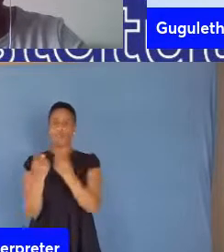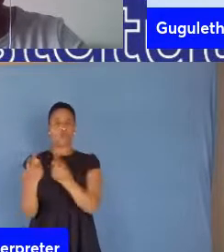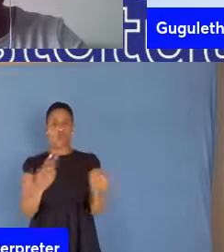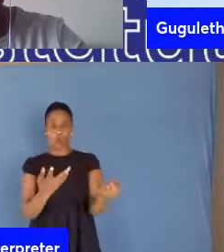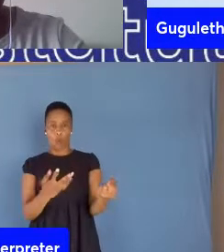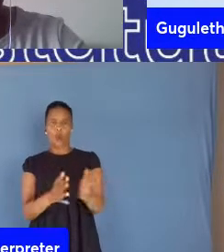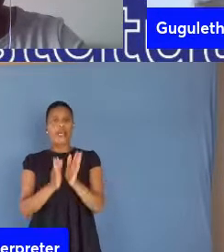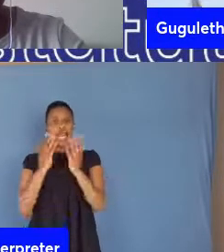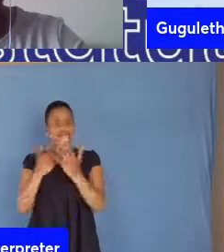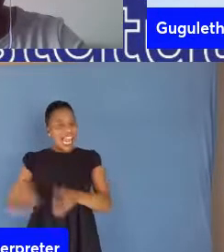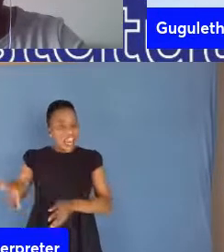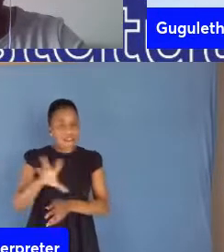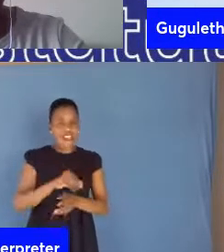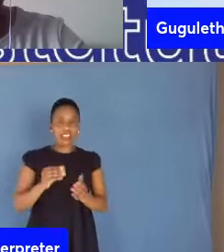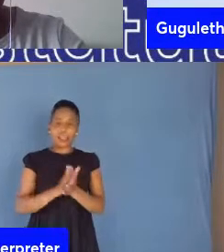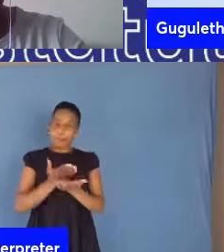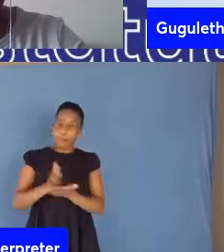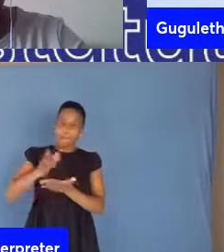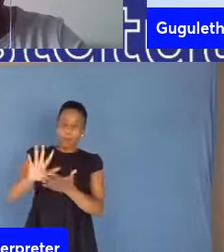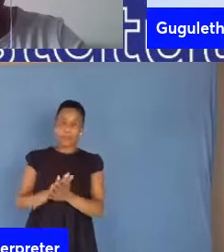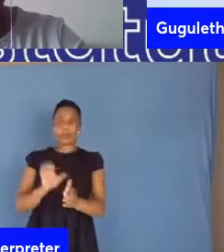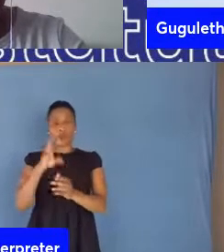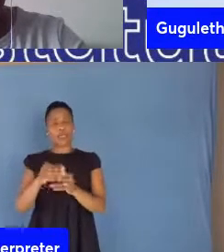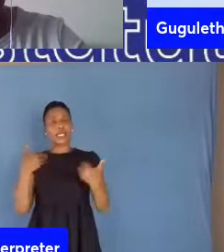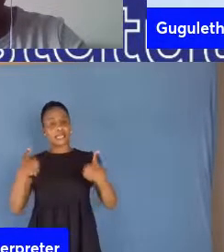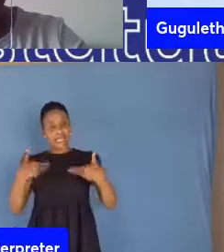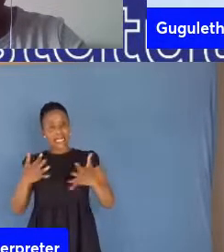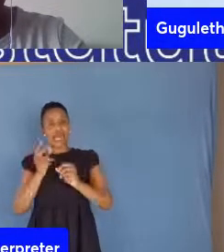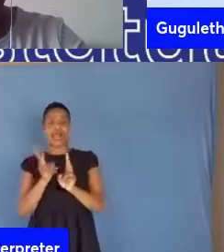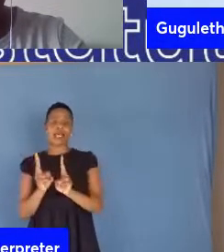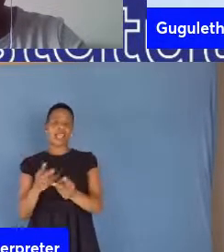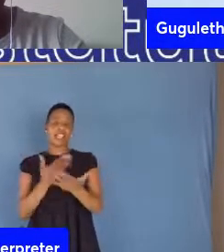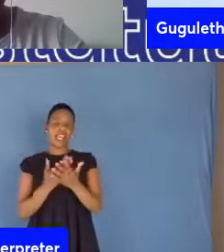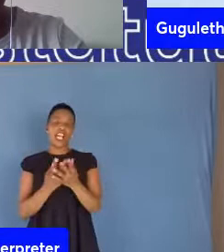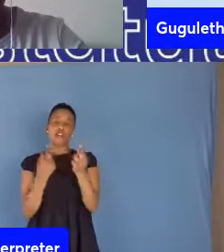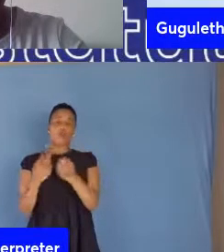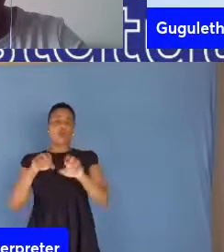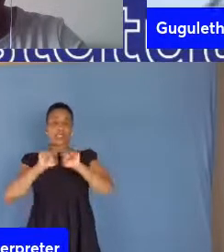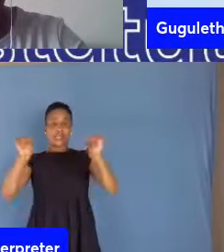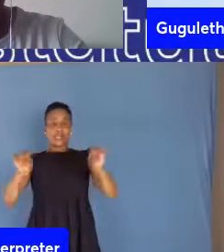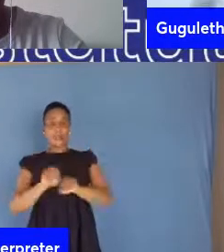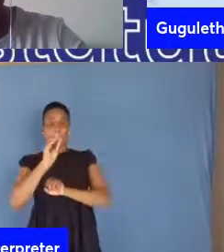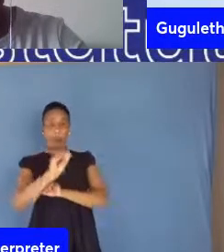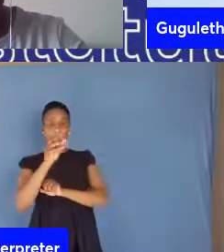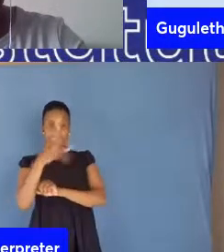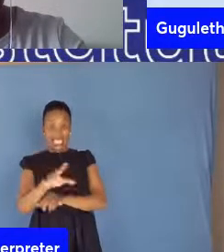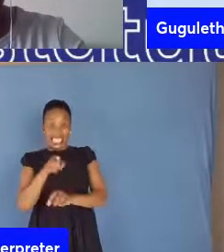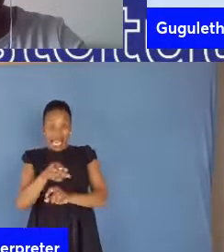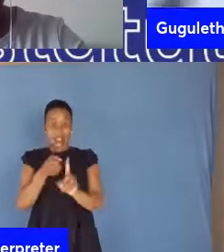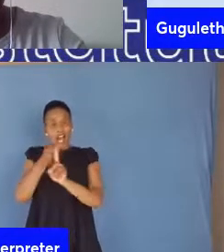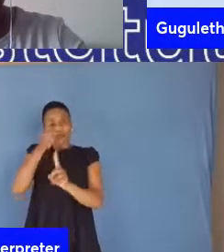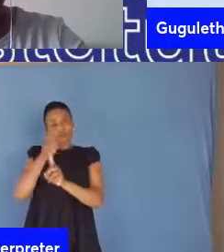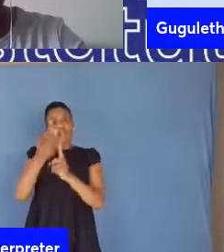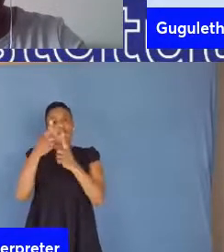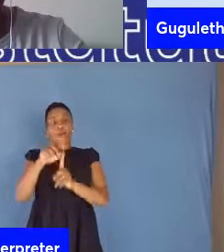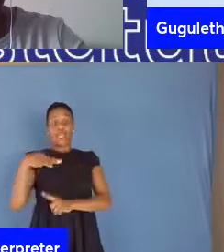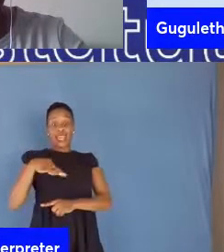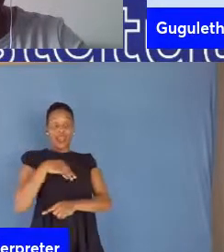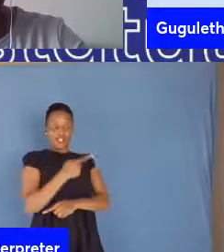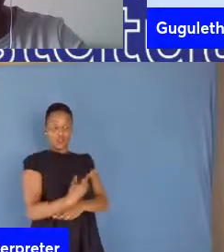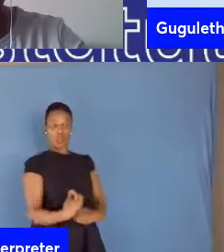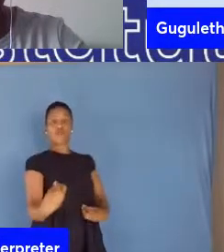everything burn so that we can start all over again and build new systems that will advocate for girl children and human